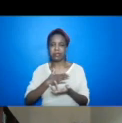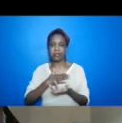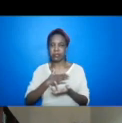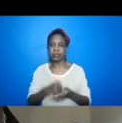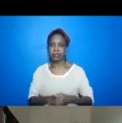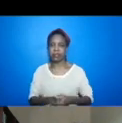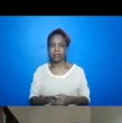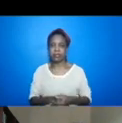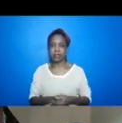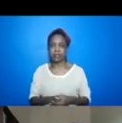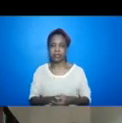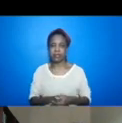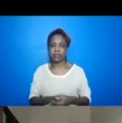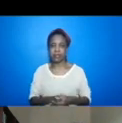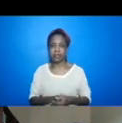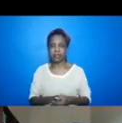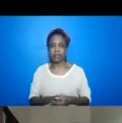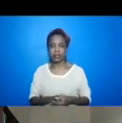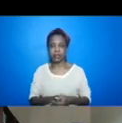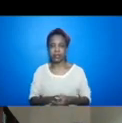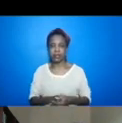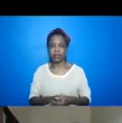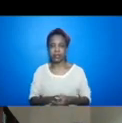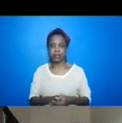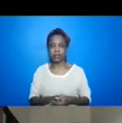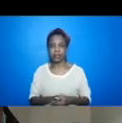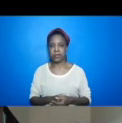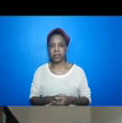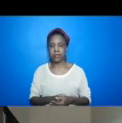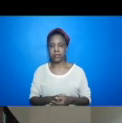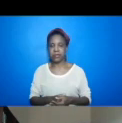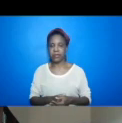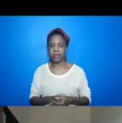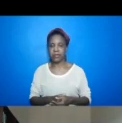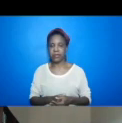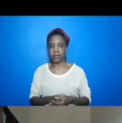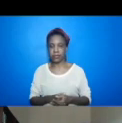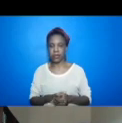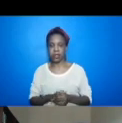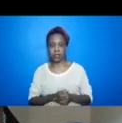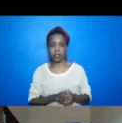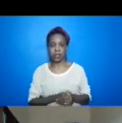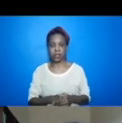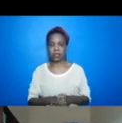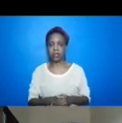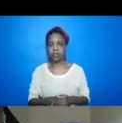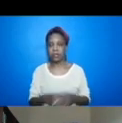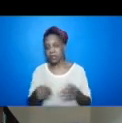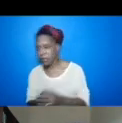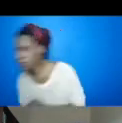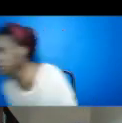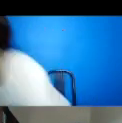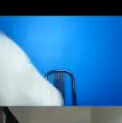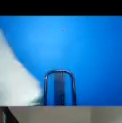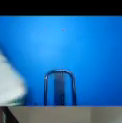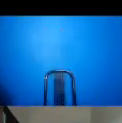So let's talk quickly, since this is the only thing we're supposed to be talking about. I'm about to get the time sign. Let's talk